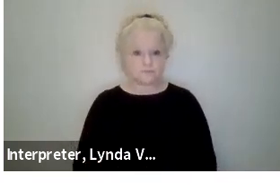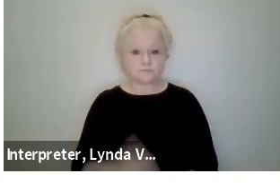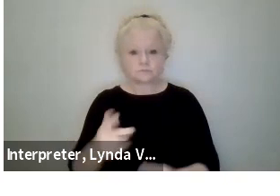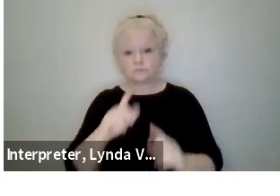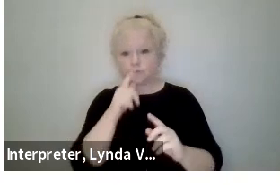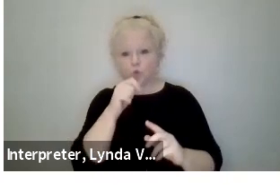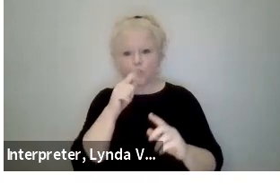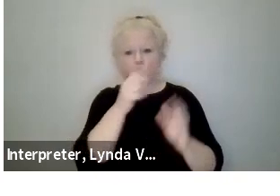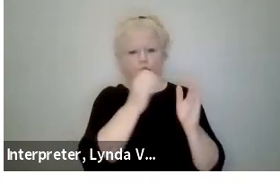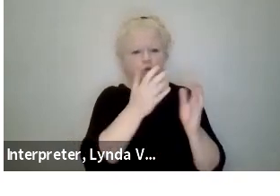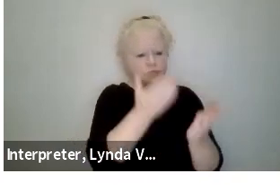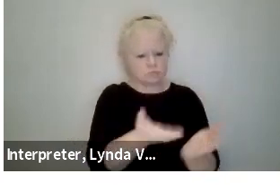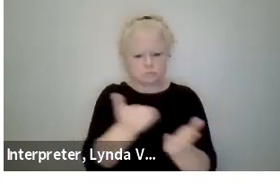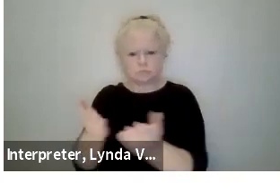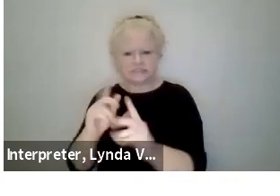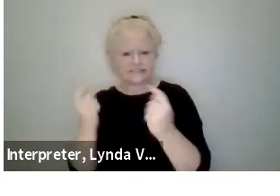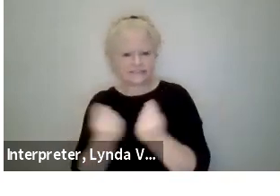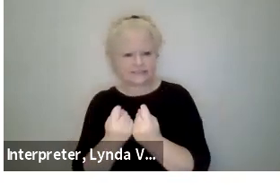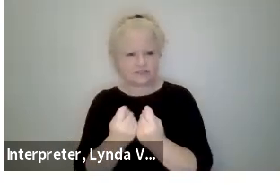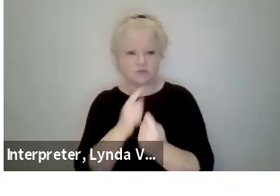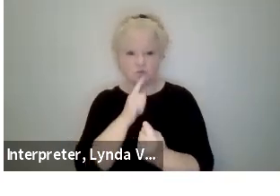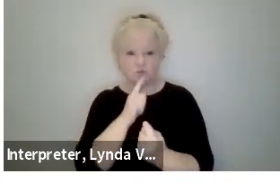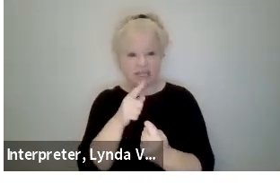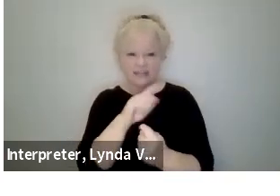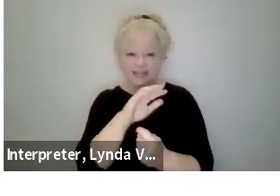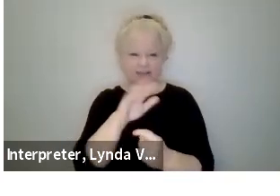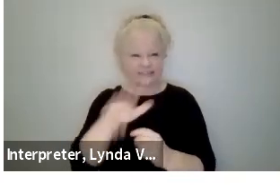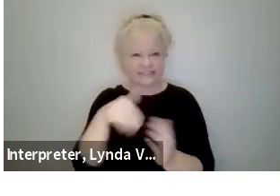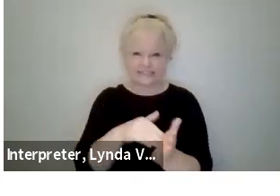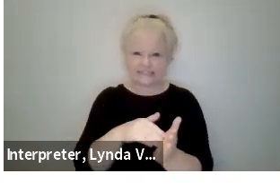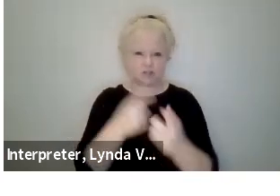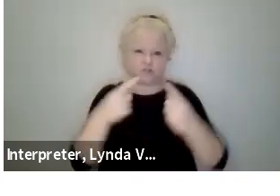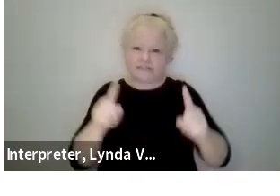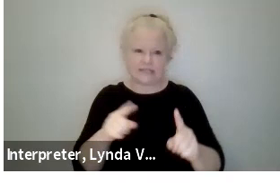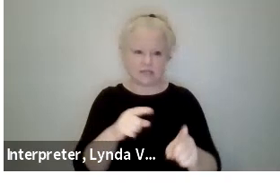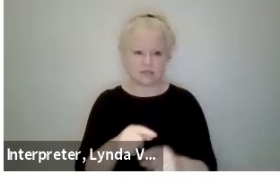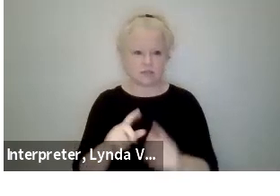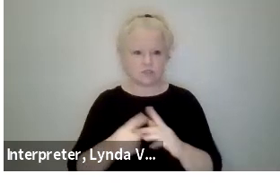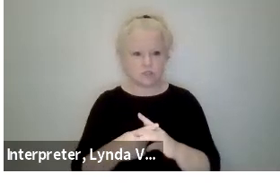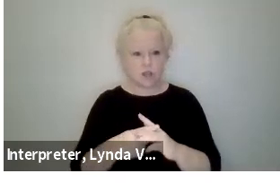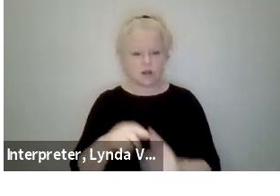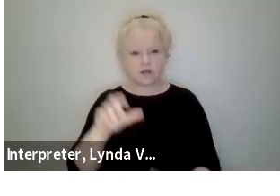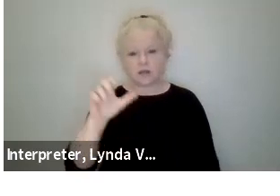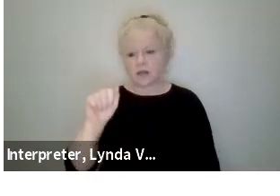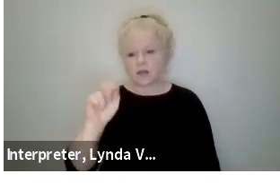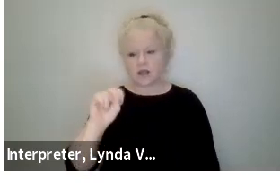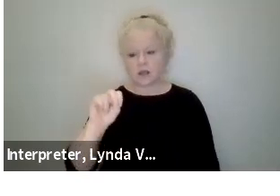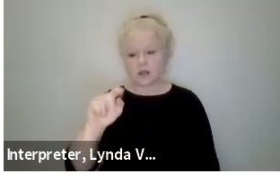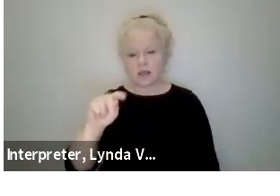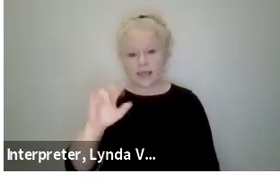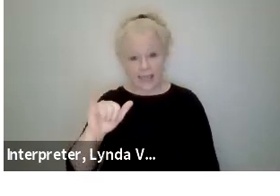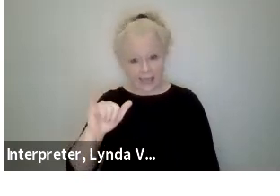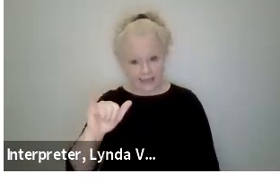team, because they're really at the core what makes us so strong. So starting with Anthony Iannone, who is a full-time